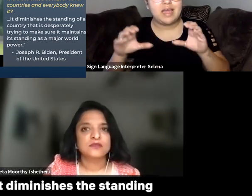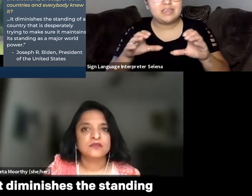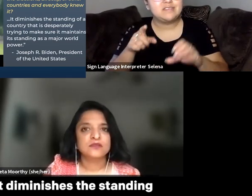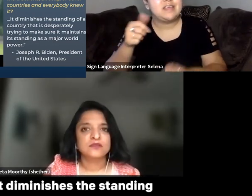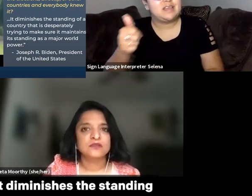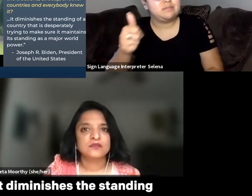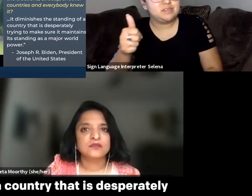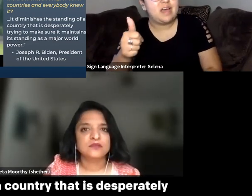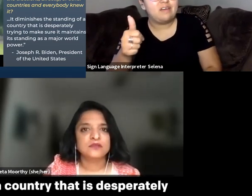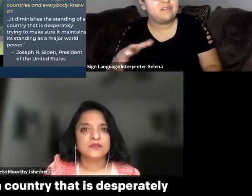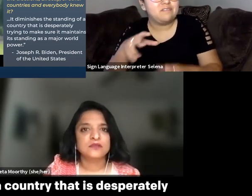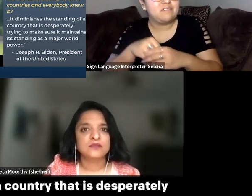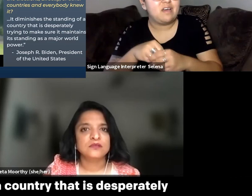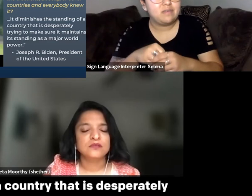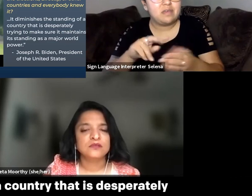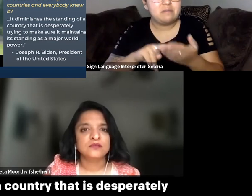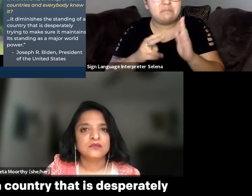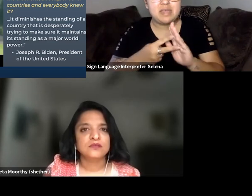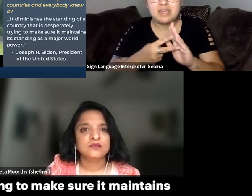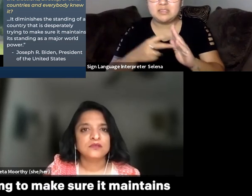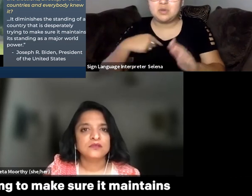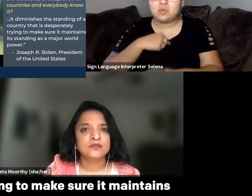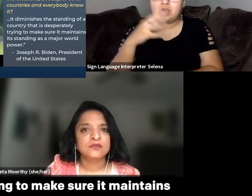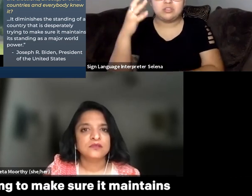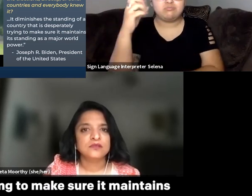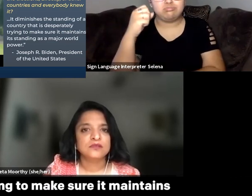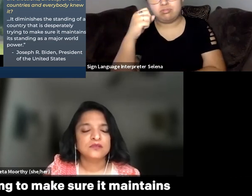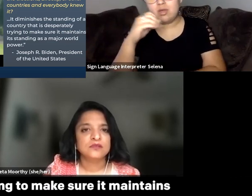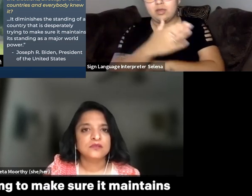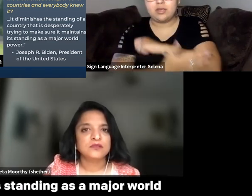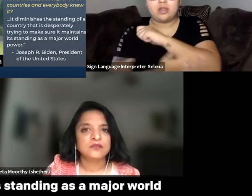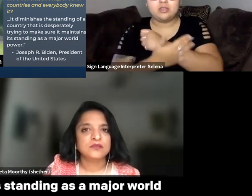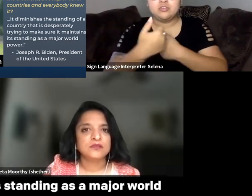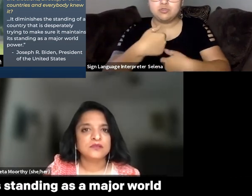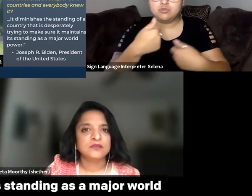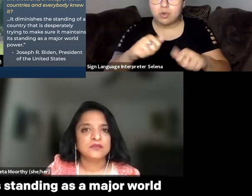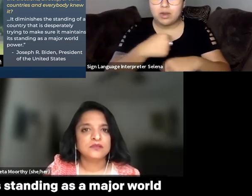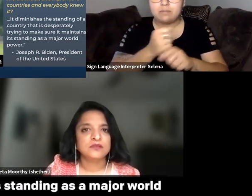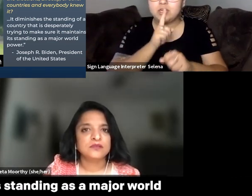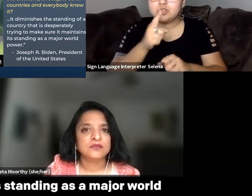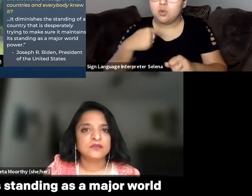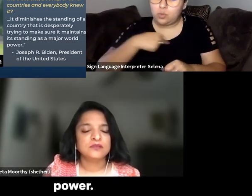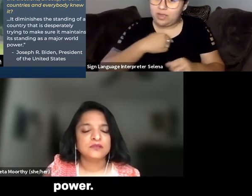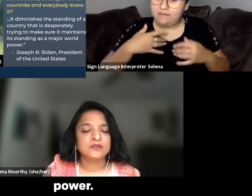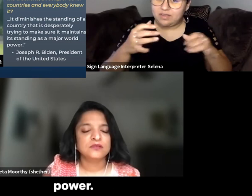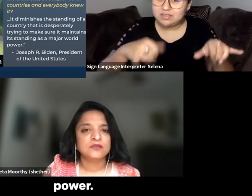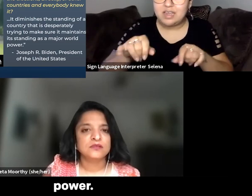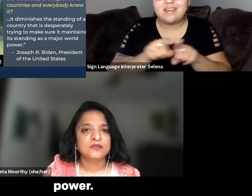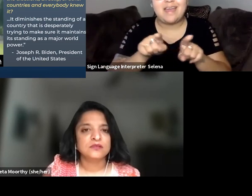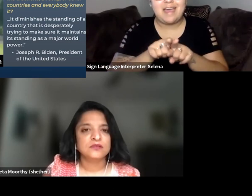the standing of a country that is desperately trying to make sure it maintains its standing as a major world